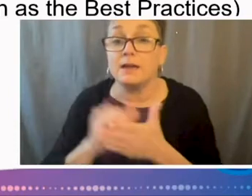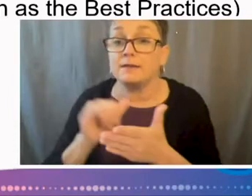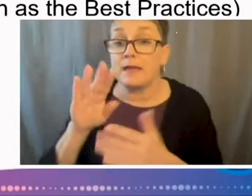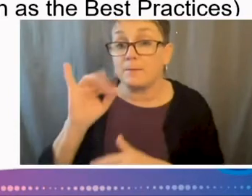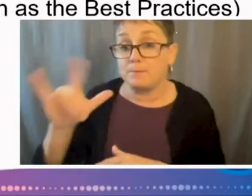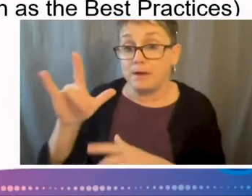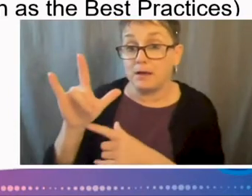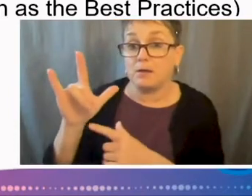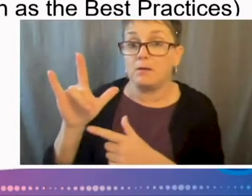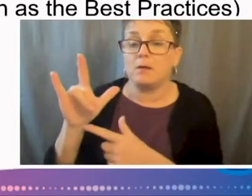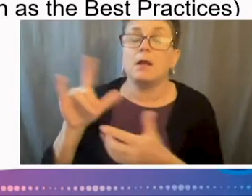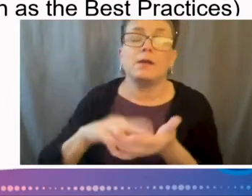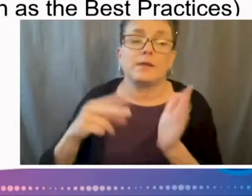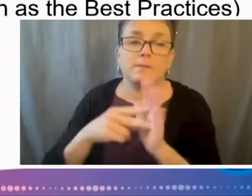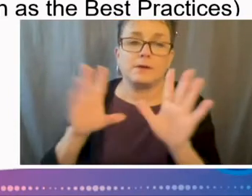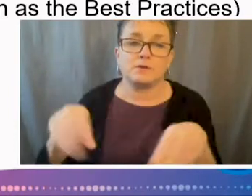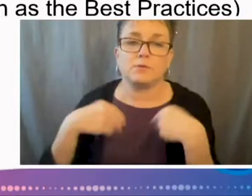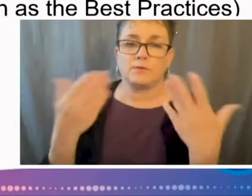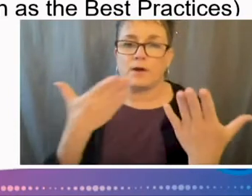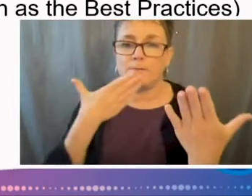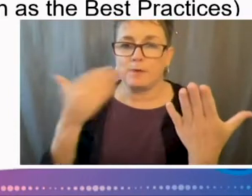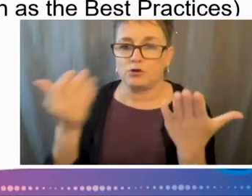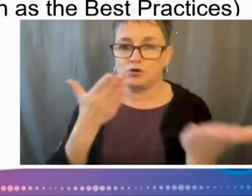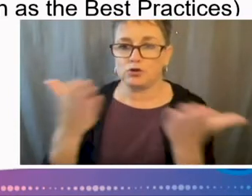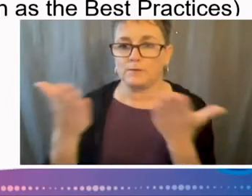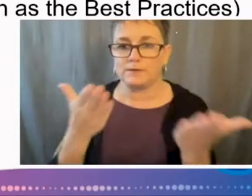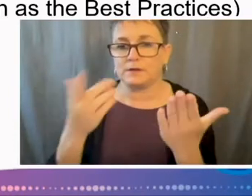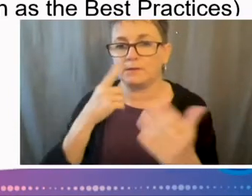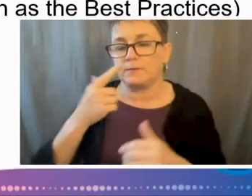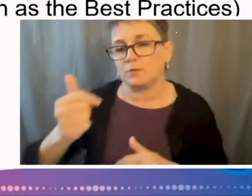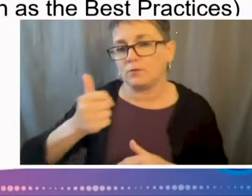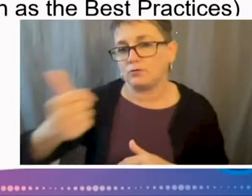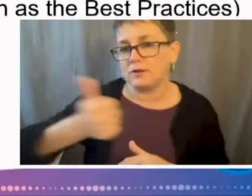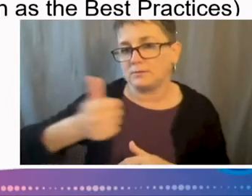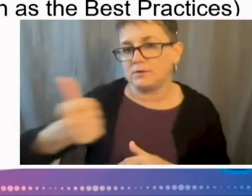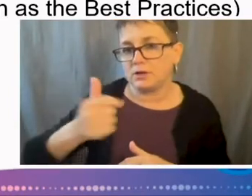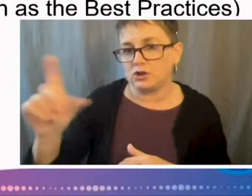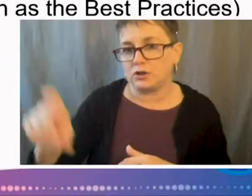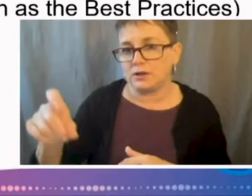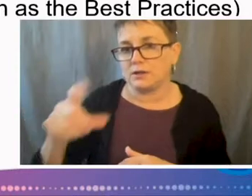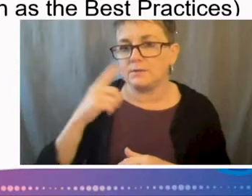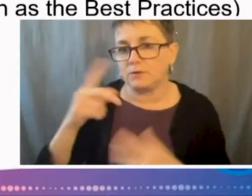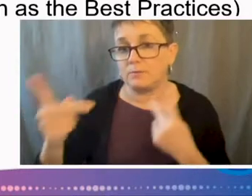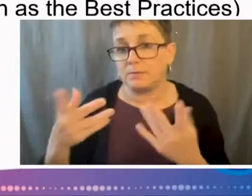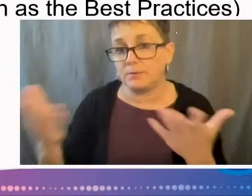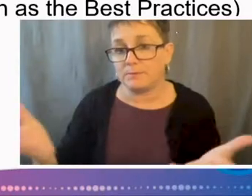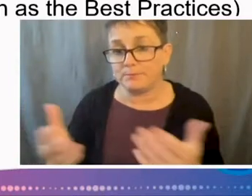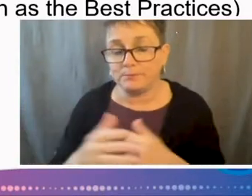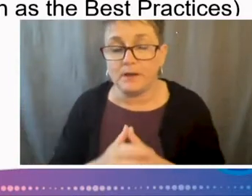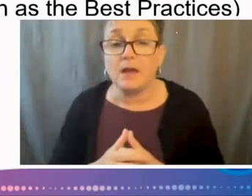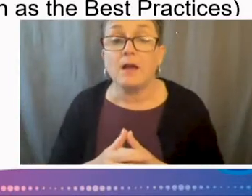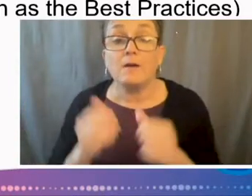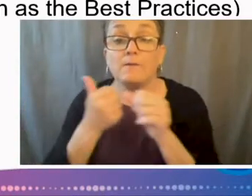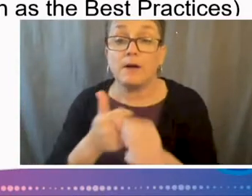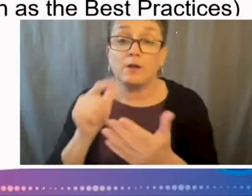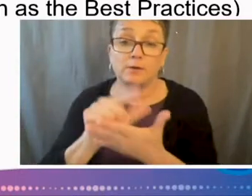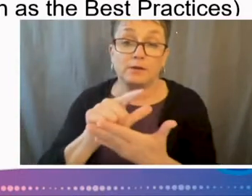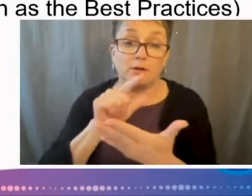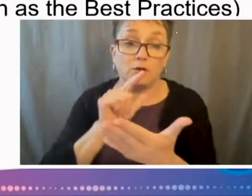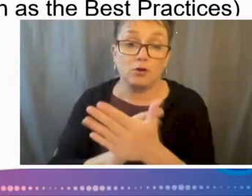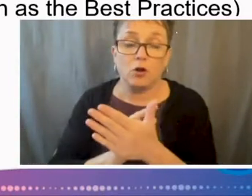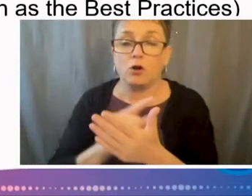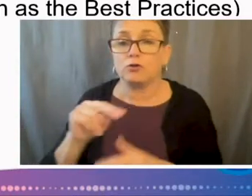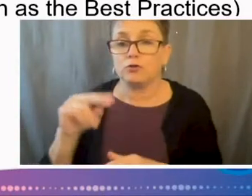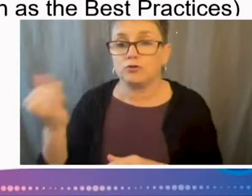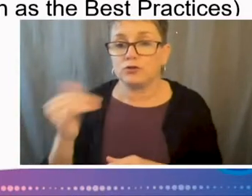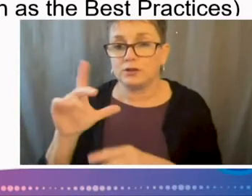to better serve the transportation needs of people with disabilities in New Jersey. Under the law, New Jersey Transit is responsible for